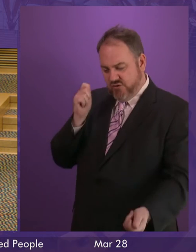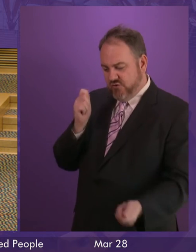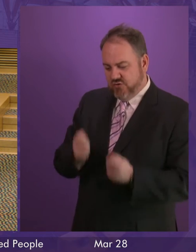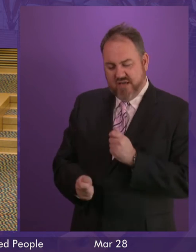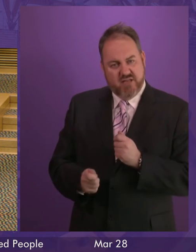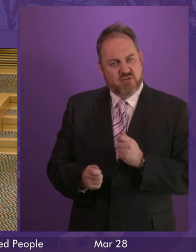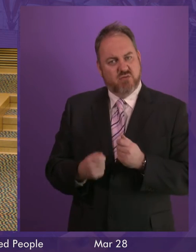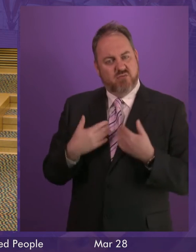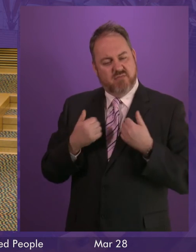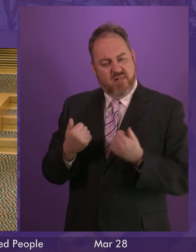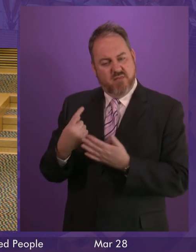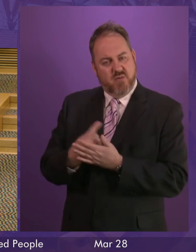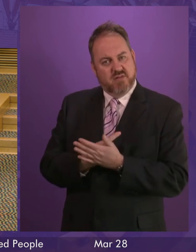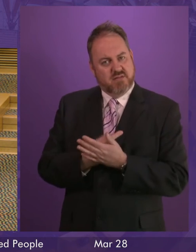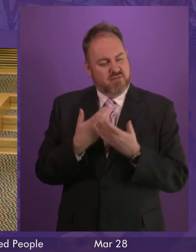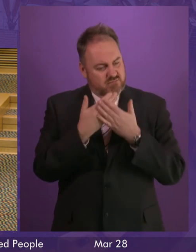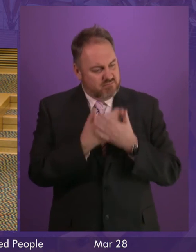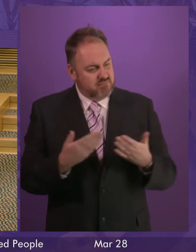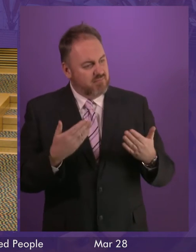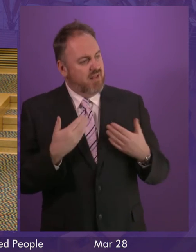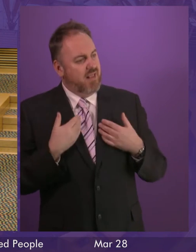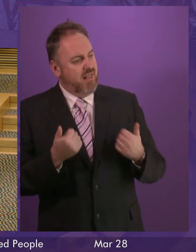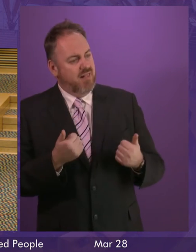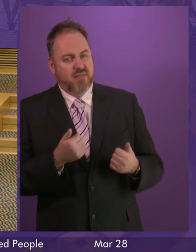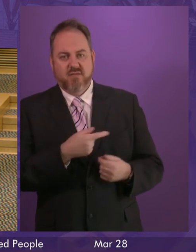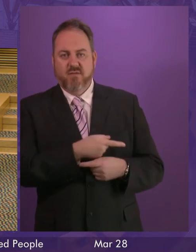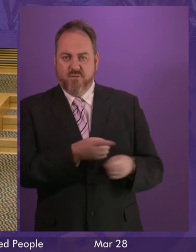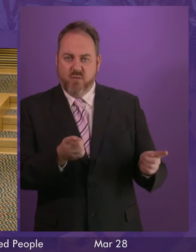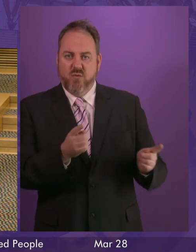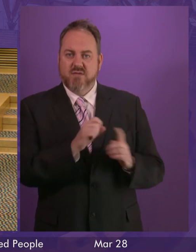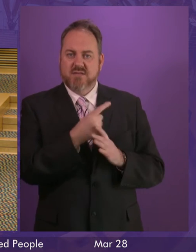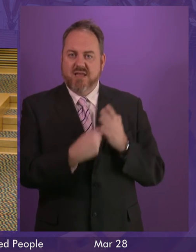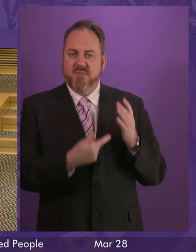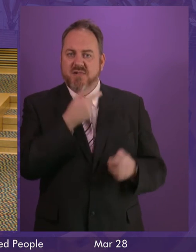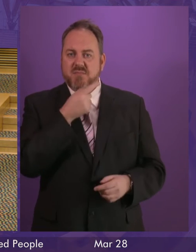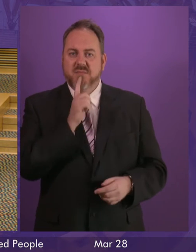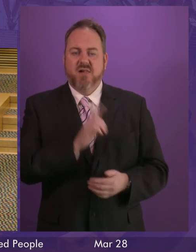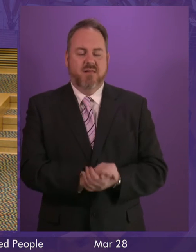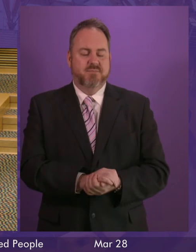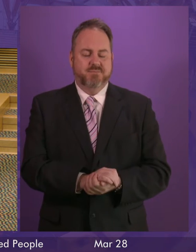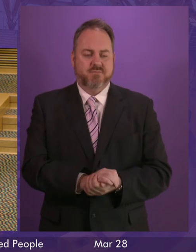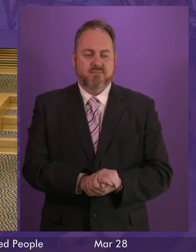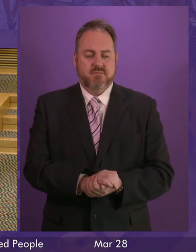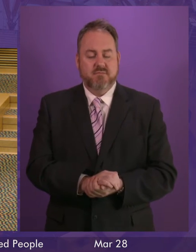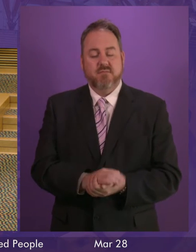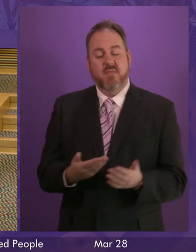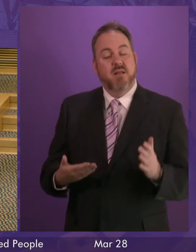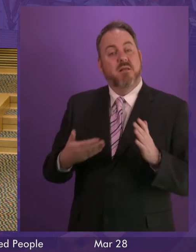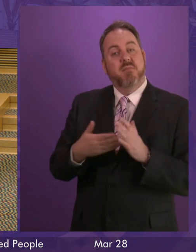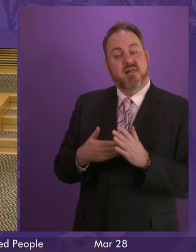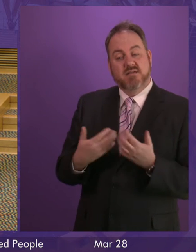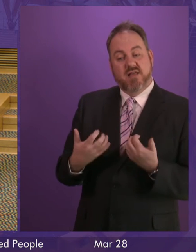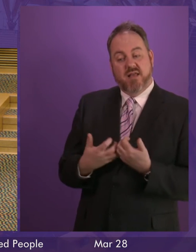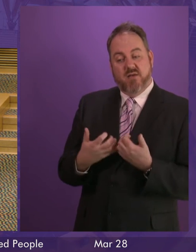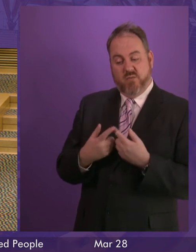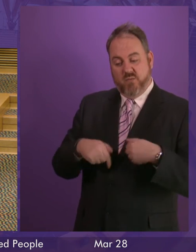for those people with learning disabilities who asked us for that. We are also looking at how we work closer on